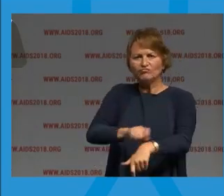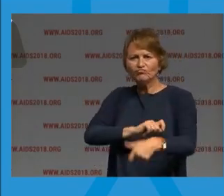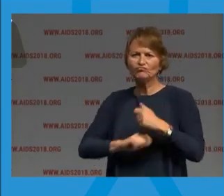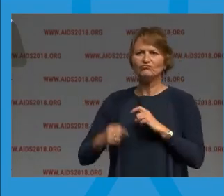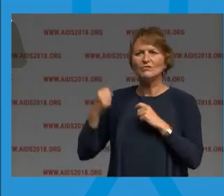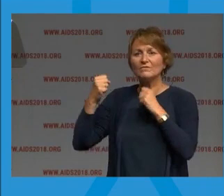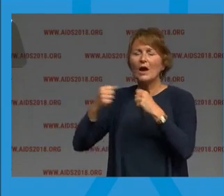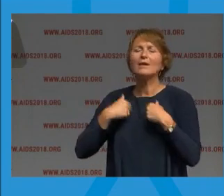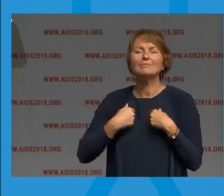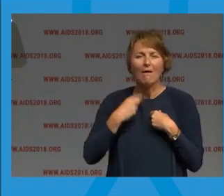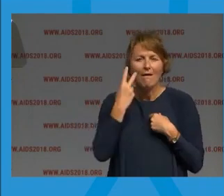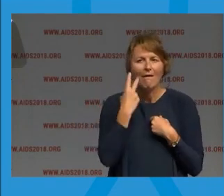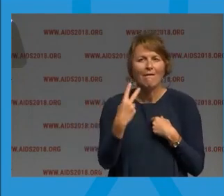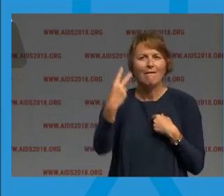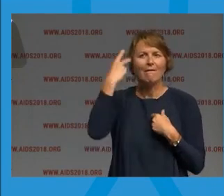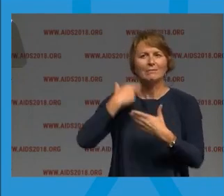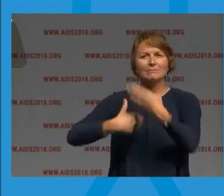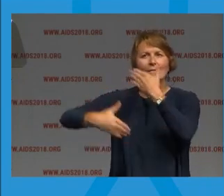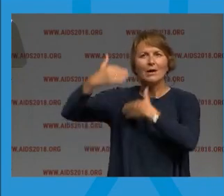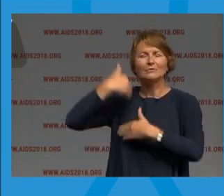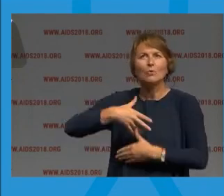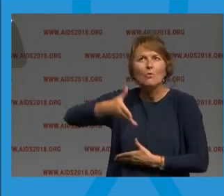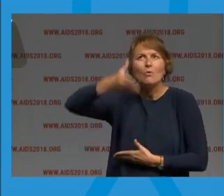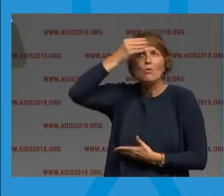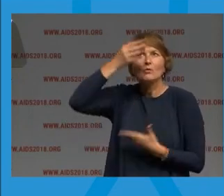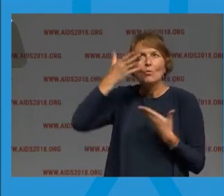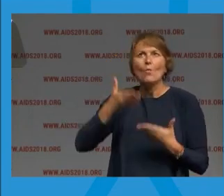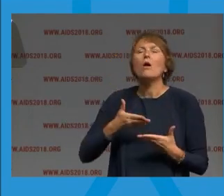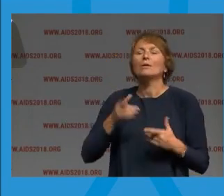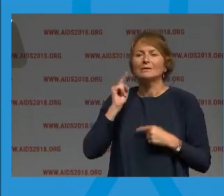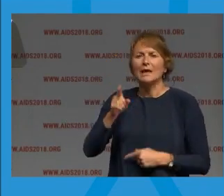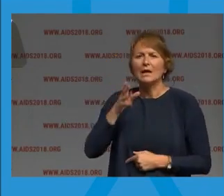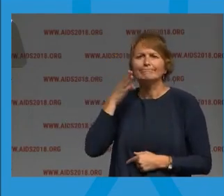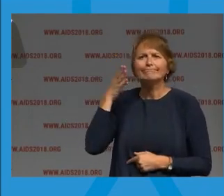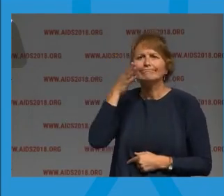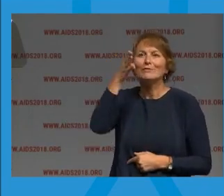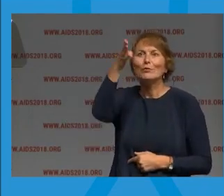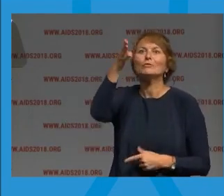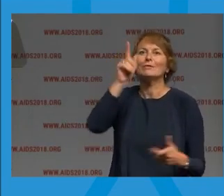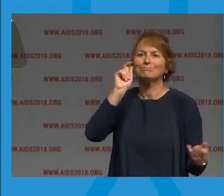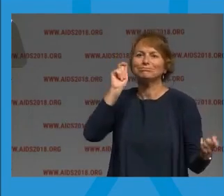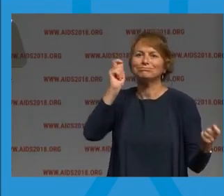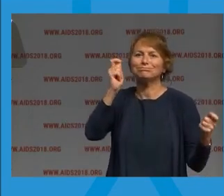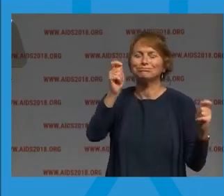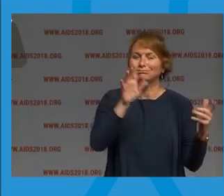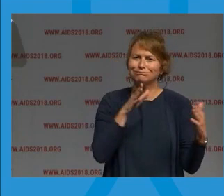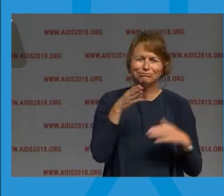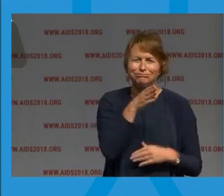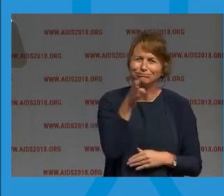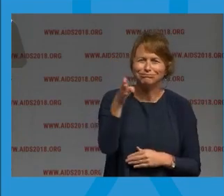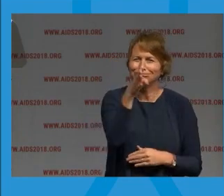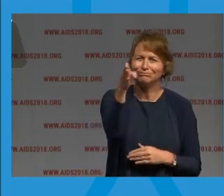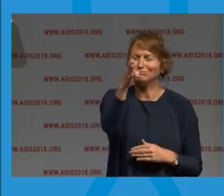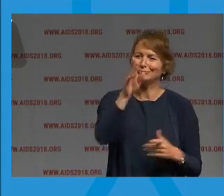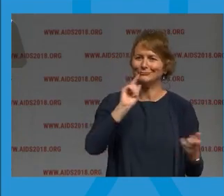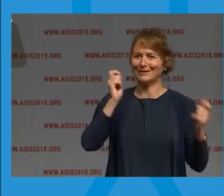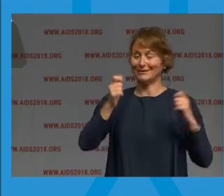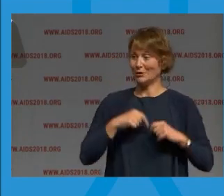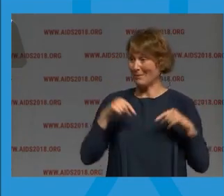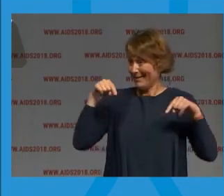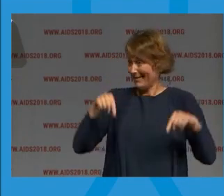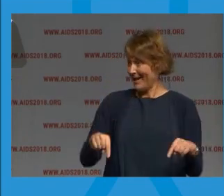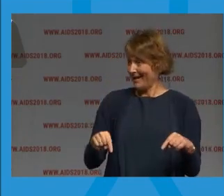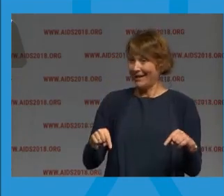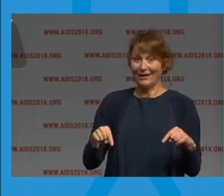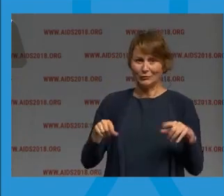of our history and use them to change the course of our future. Because this movement that we're all called